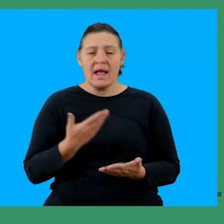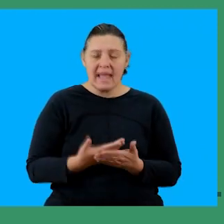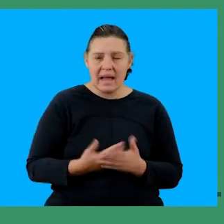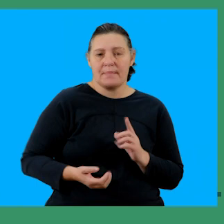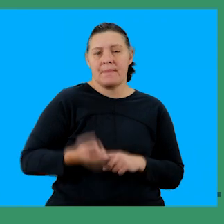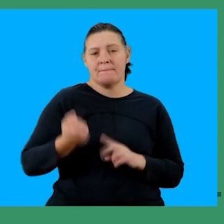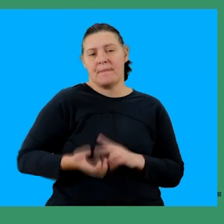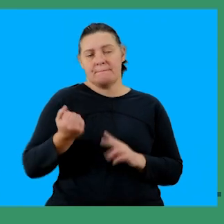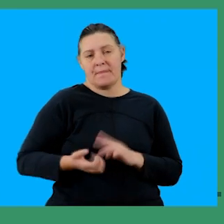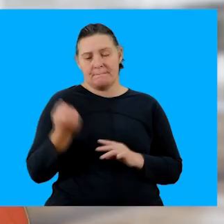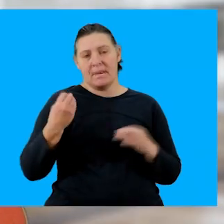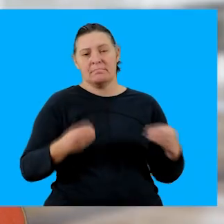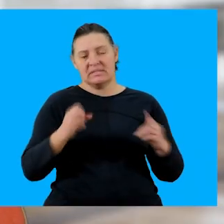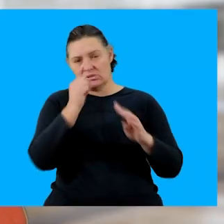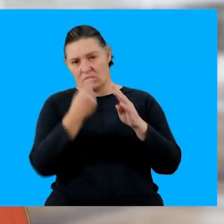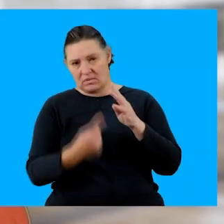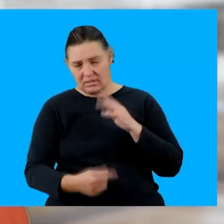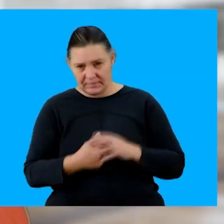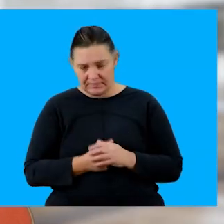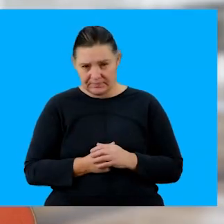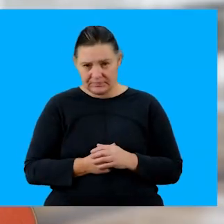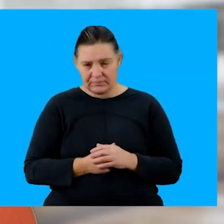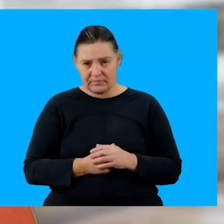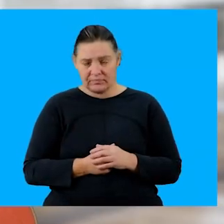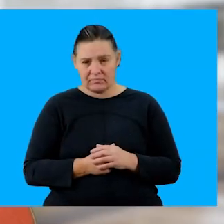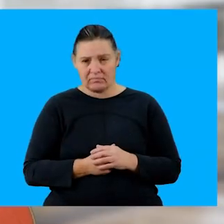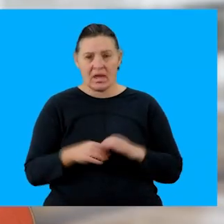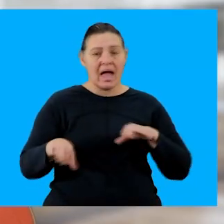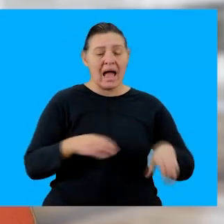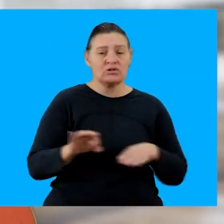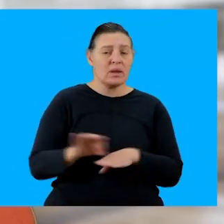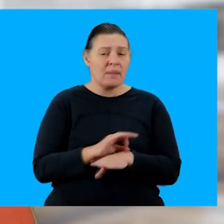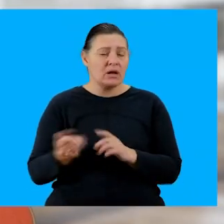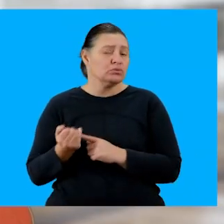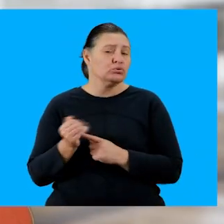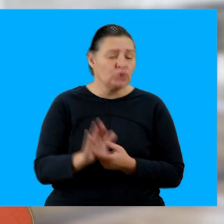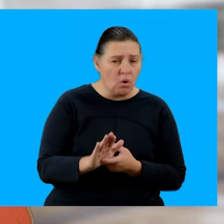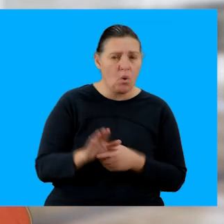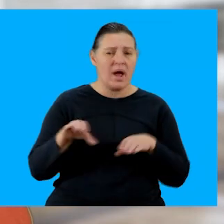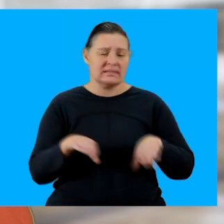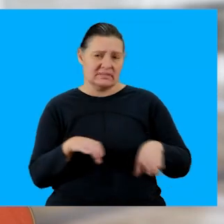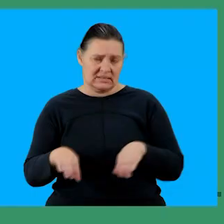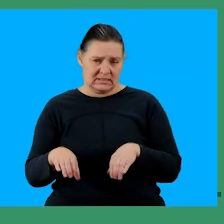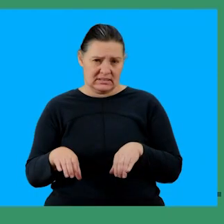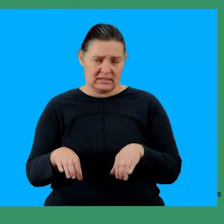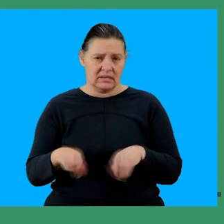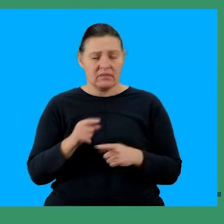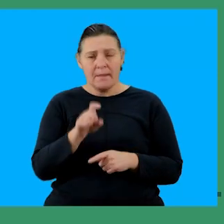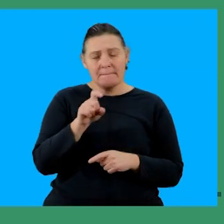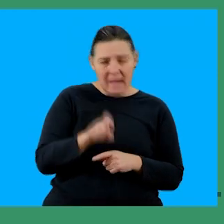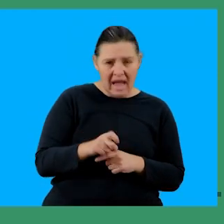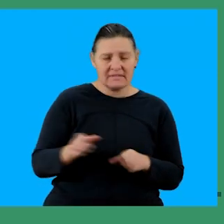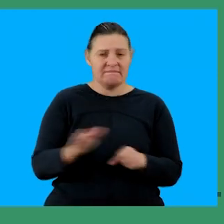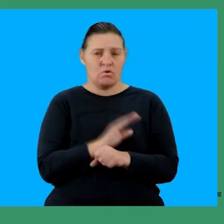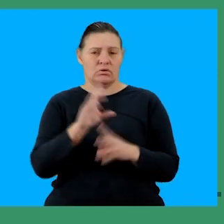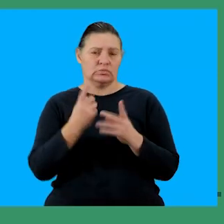in order to reach the business goals. An action plan shows the activities